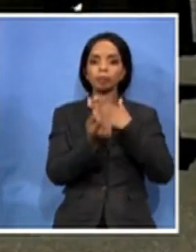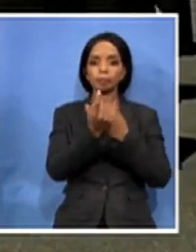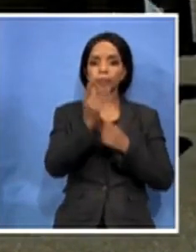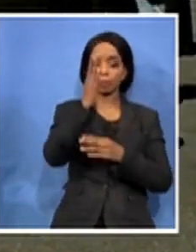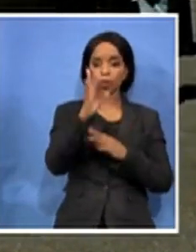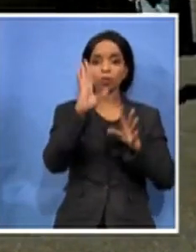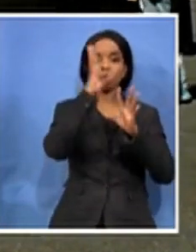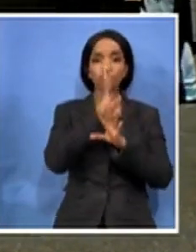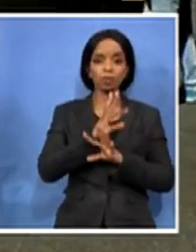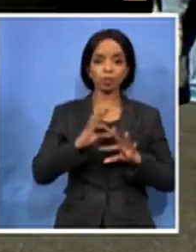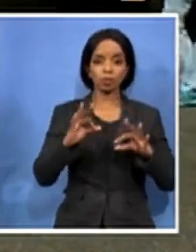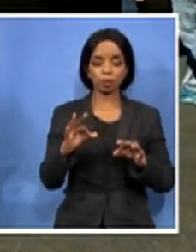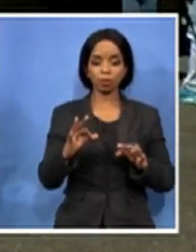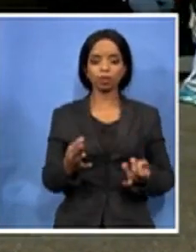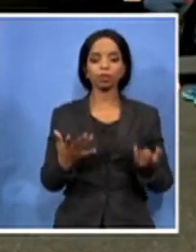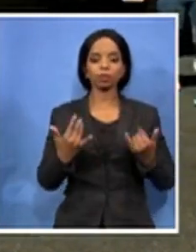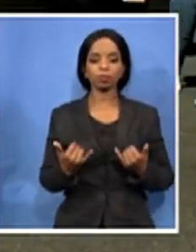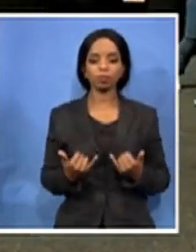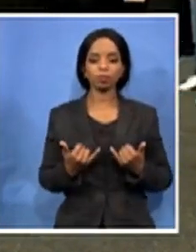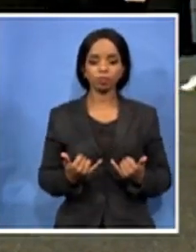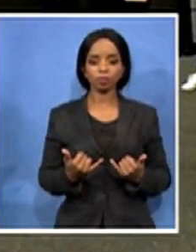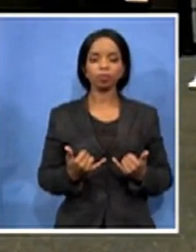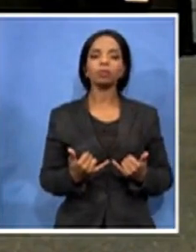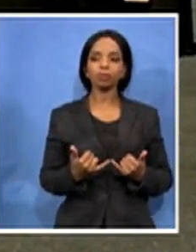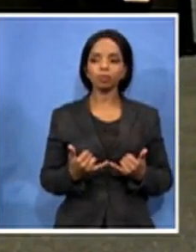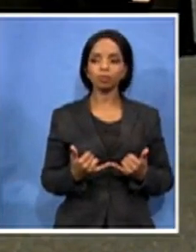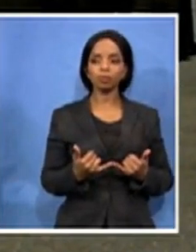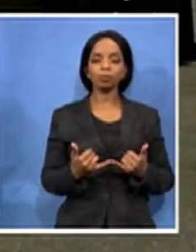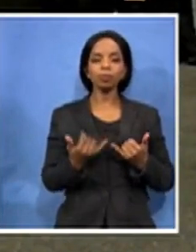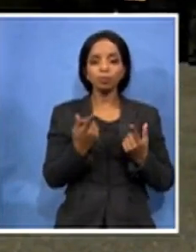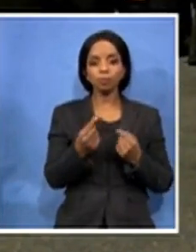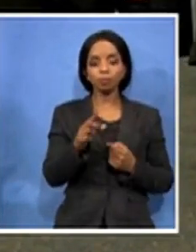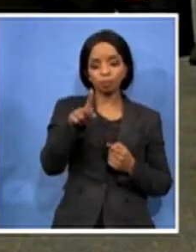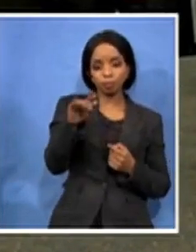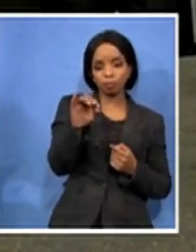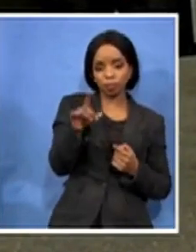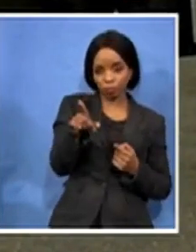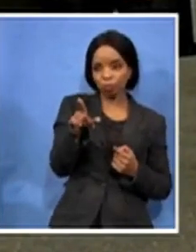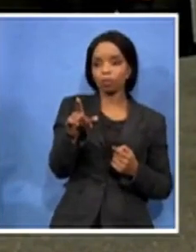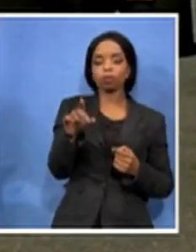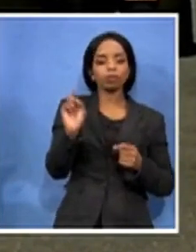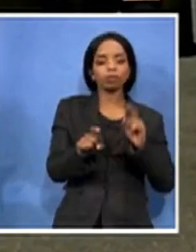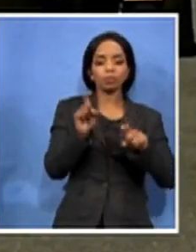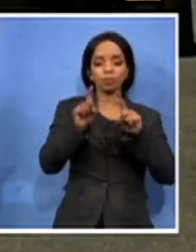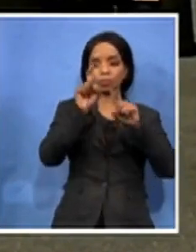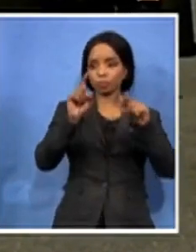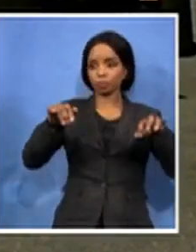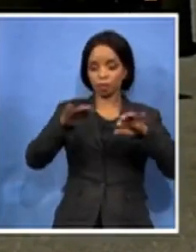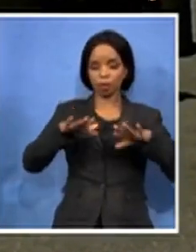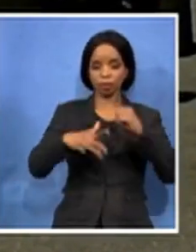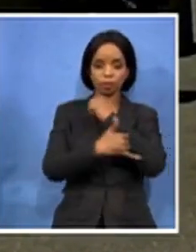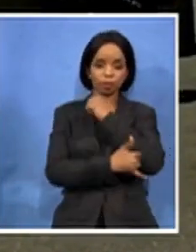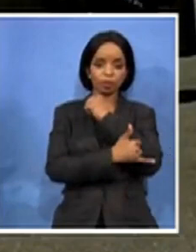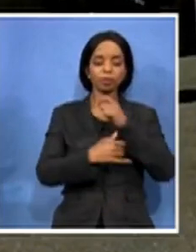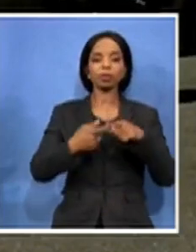of PE-related corruption in the country. Now, if I can just take you back to a story which I did yesterday out in Clan William